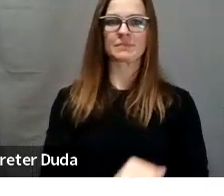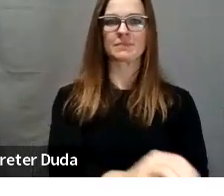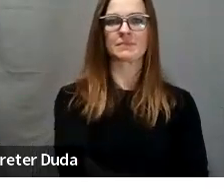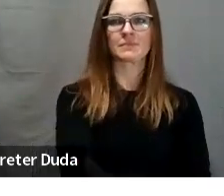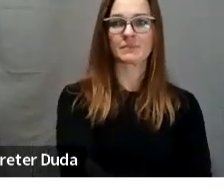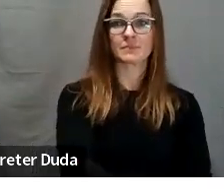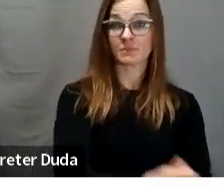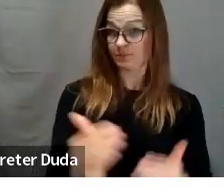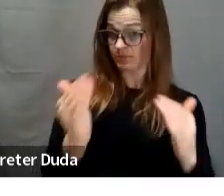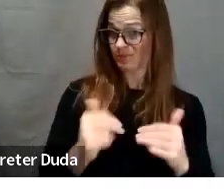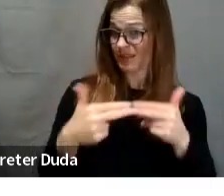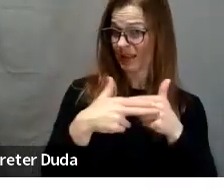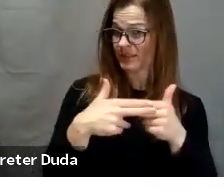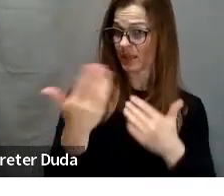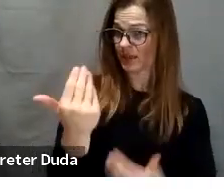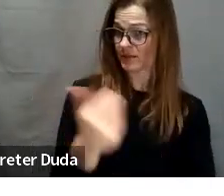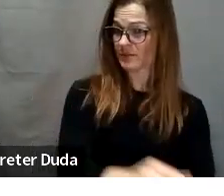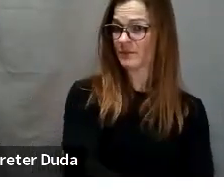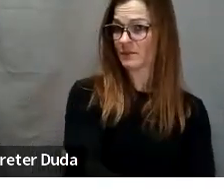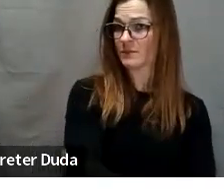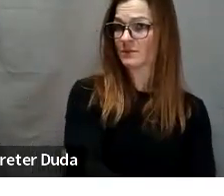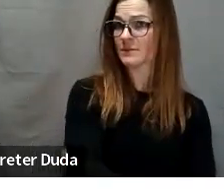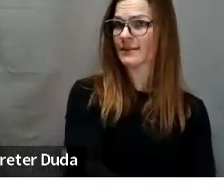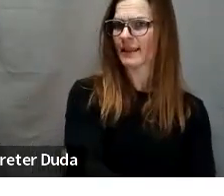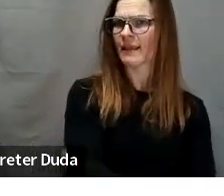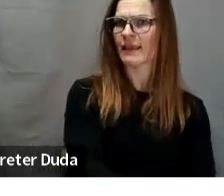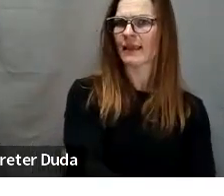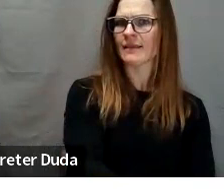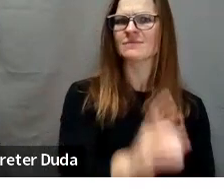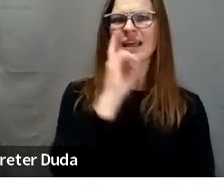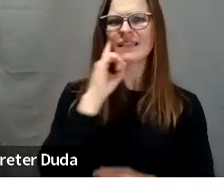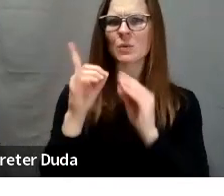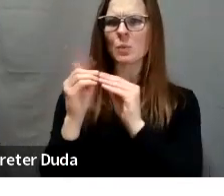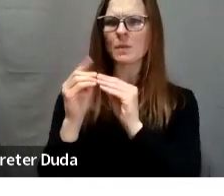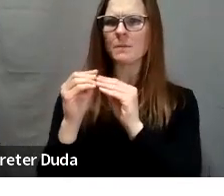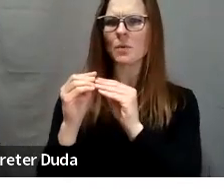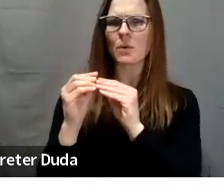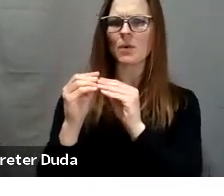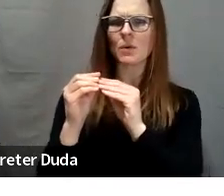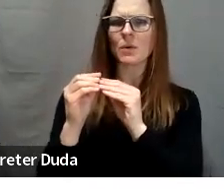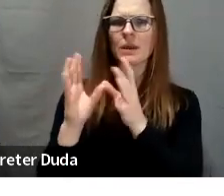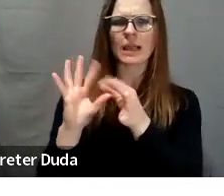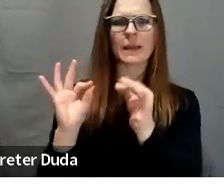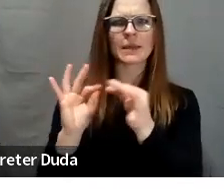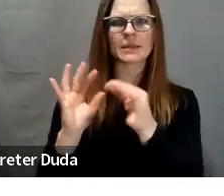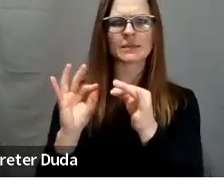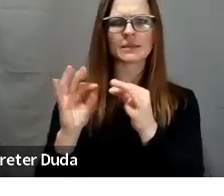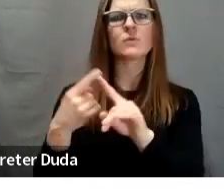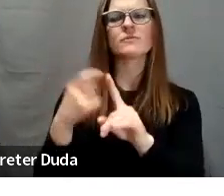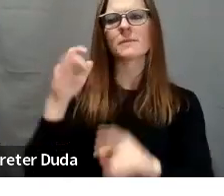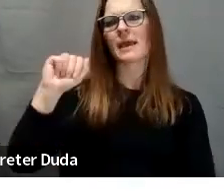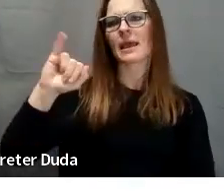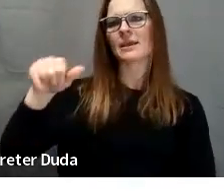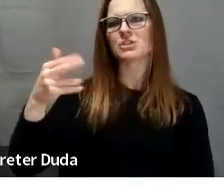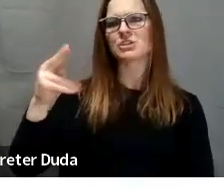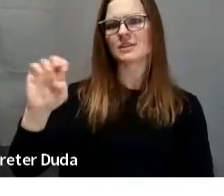Would you like me to go to the next slide, Laura? I think we have one more comment on, Oh. this is from Asian A. Yep,